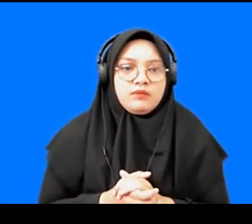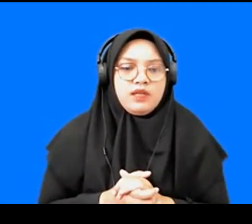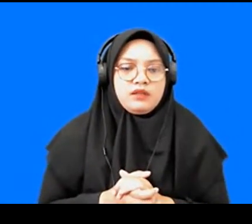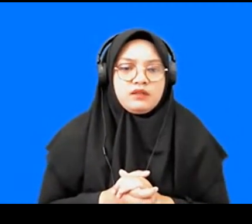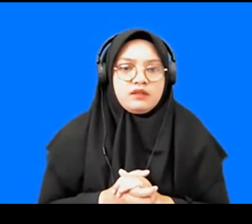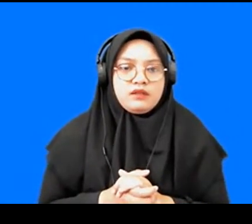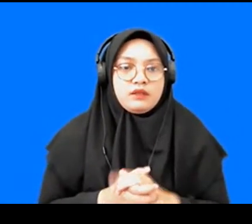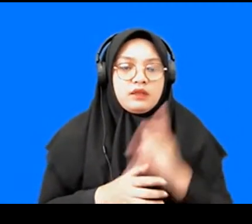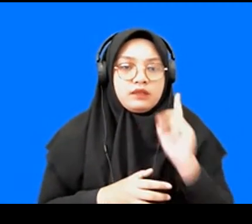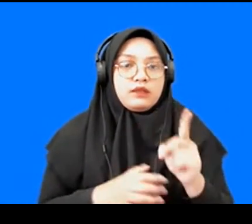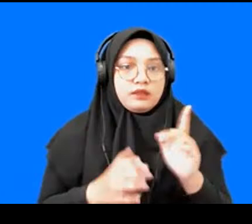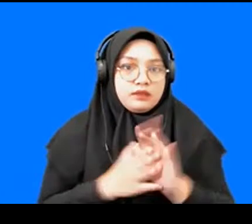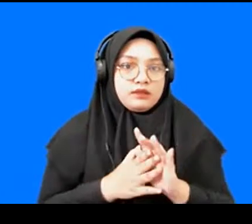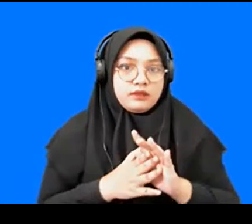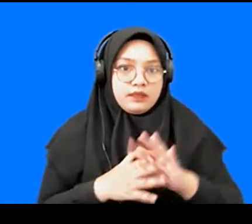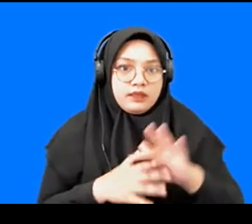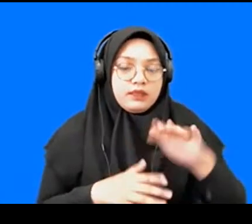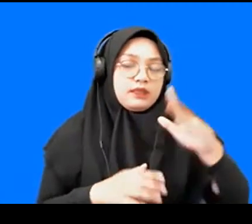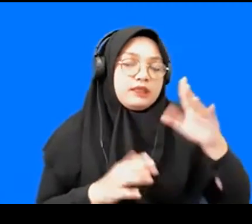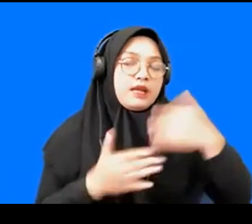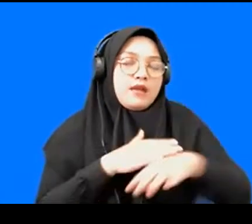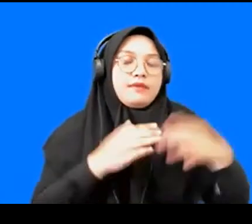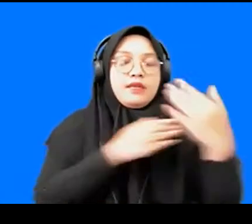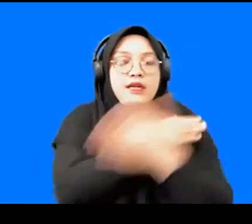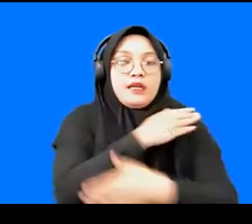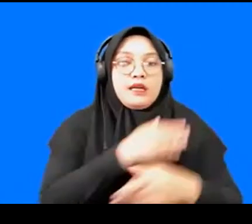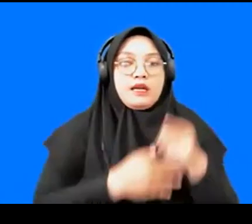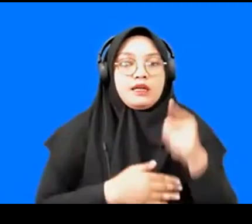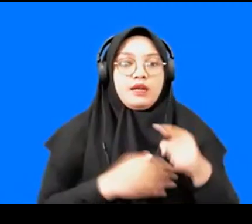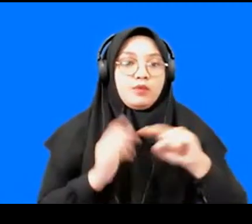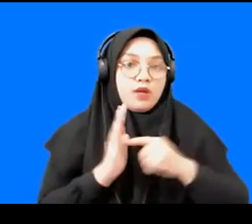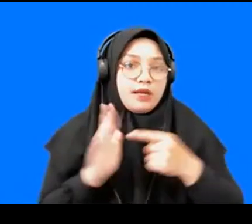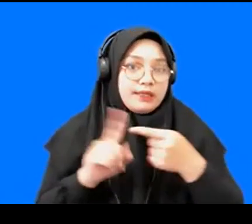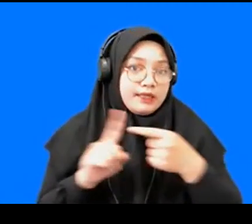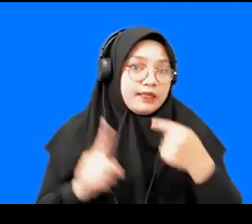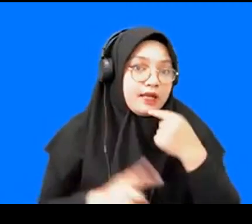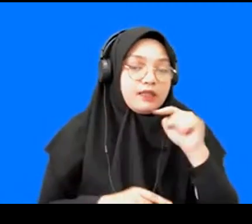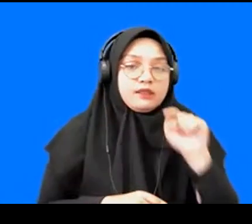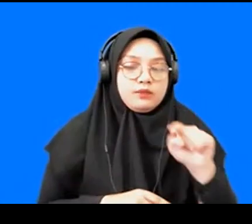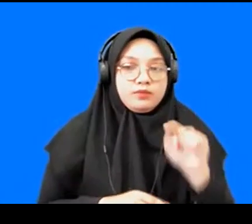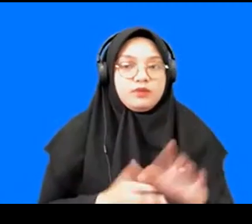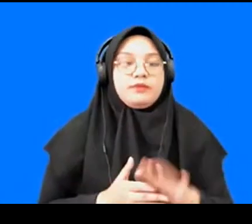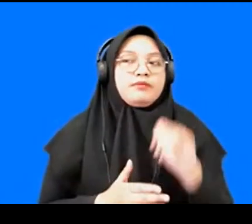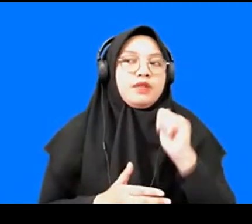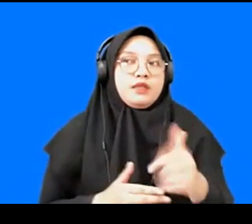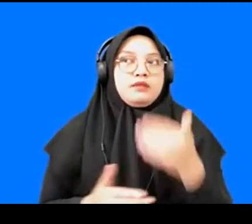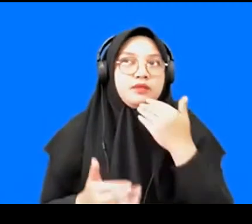not, you know, give in here. Okay, thank you. Okay, just now.